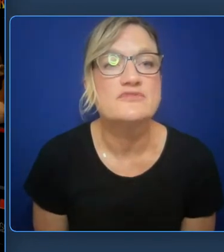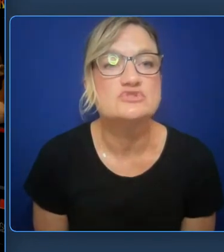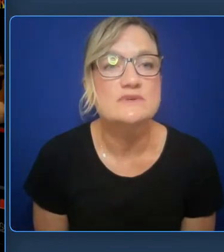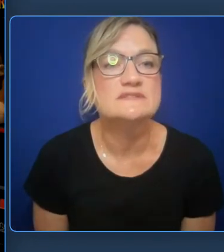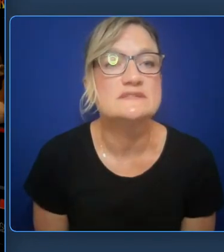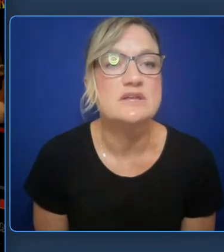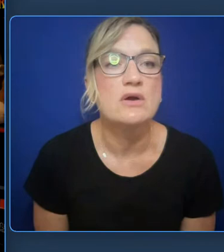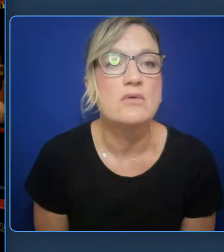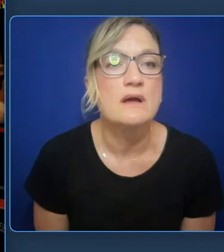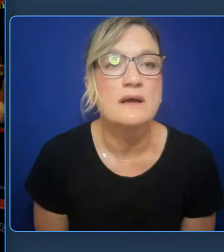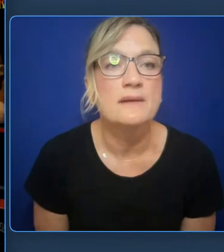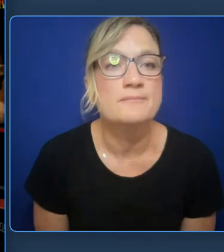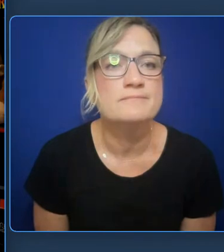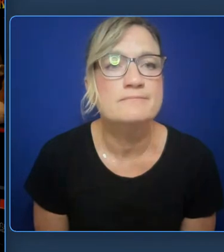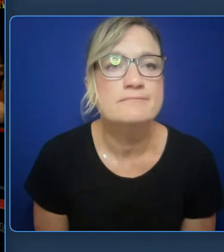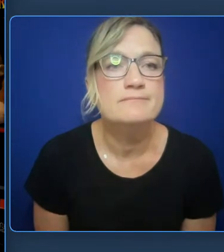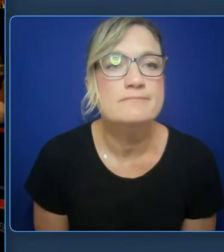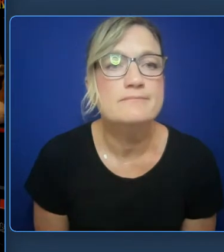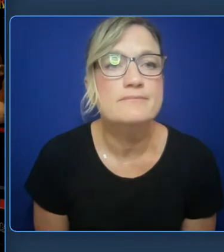There are different choices, you know.